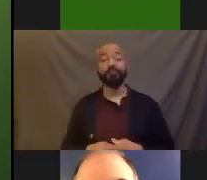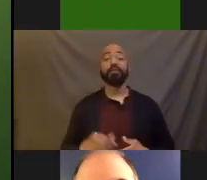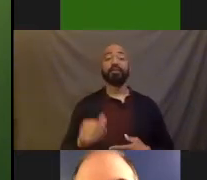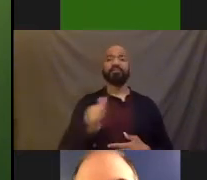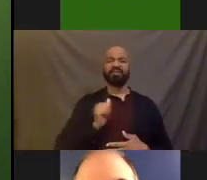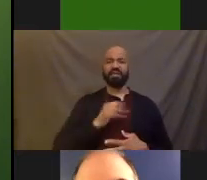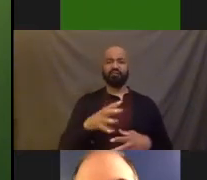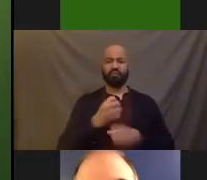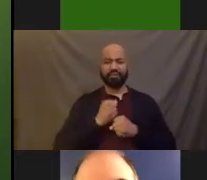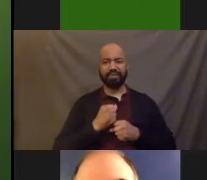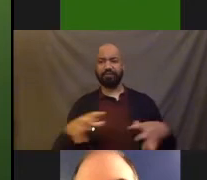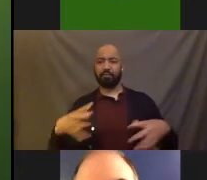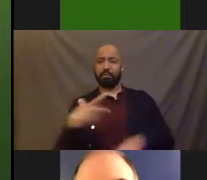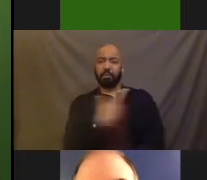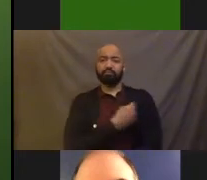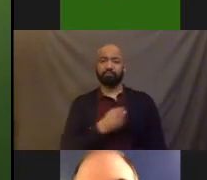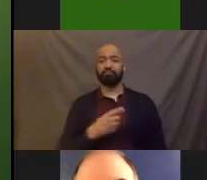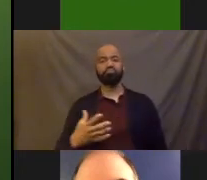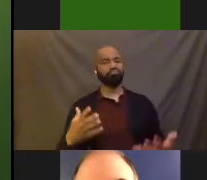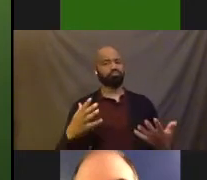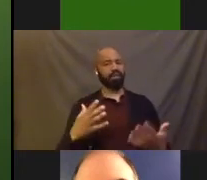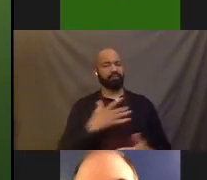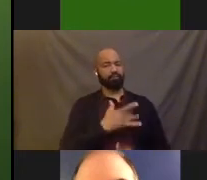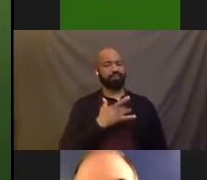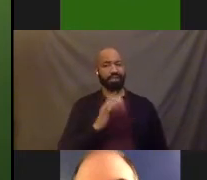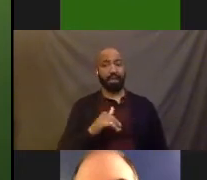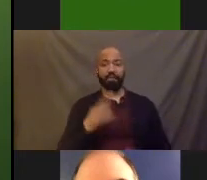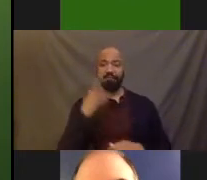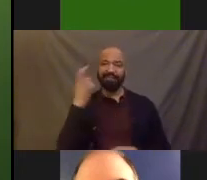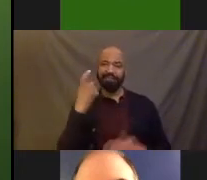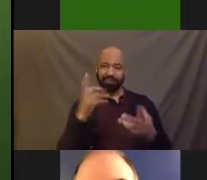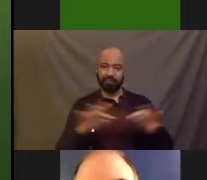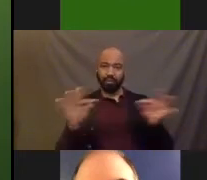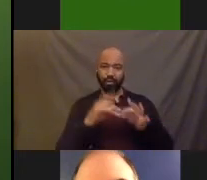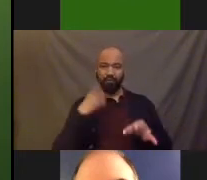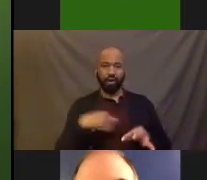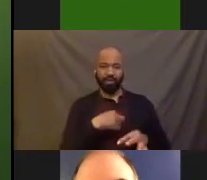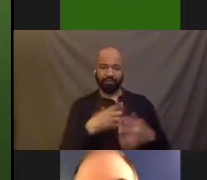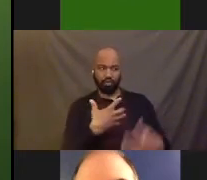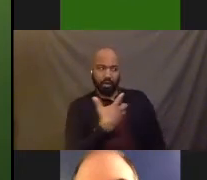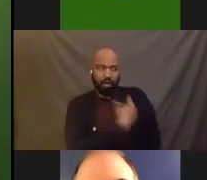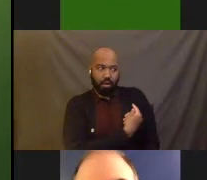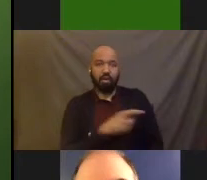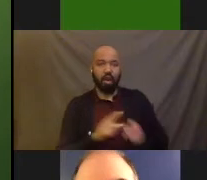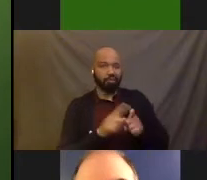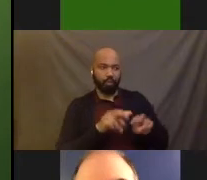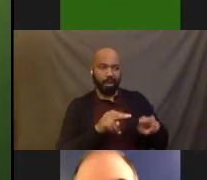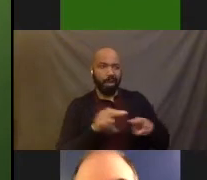that, because I want to make sure that we are monitoring the safety of these vaccinations and the response.